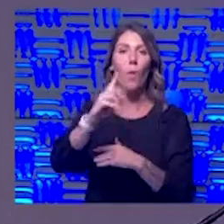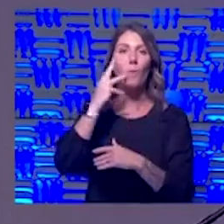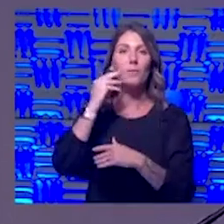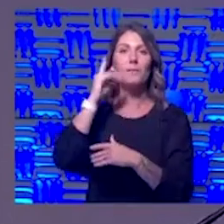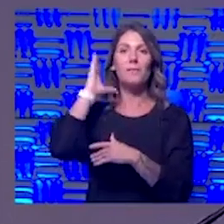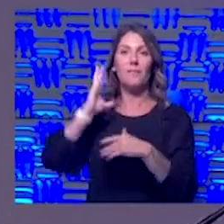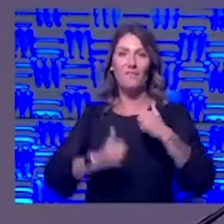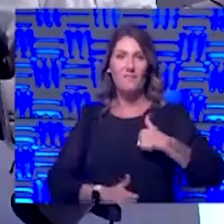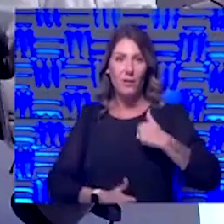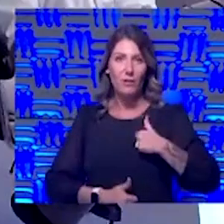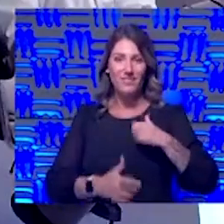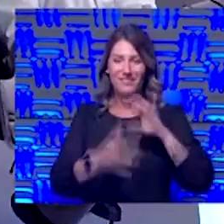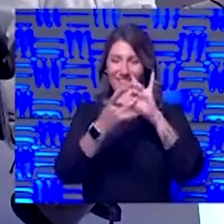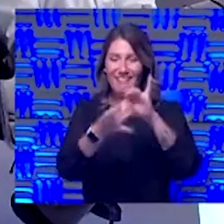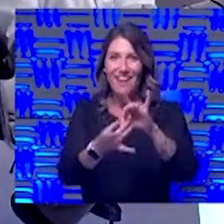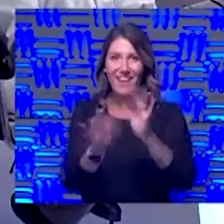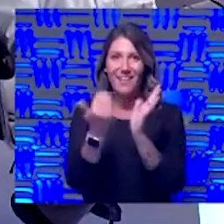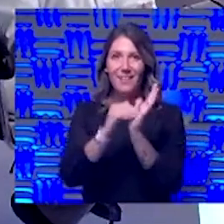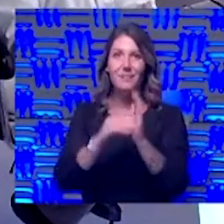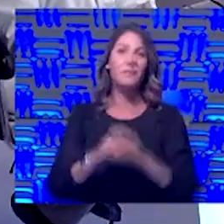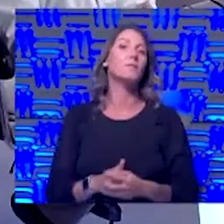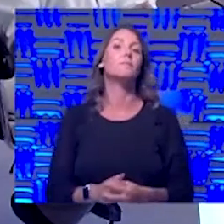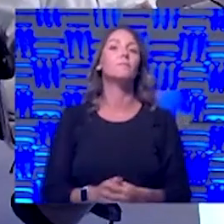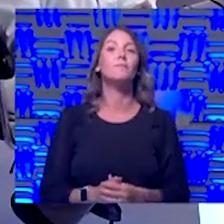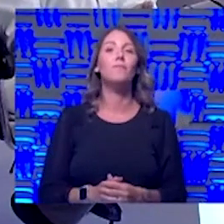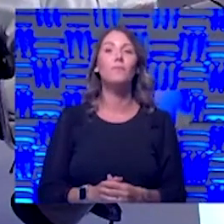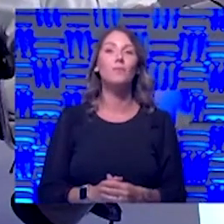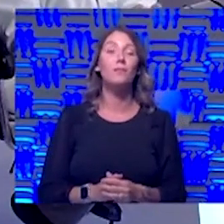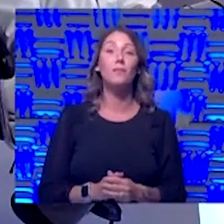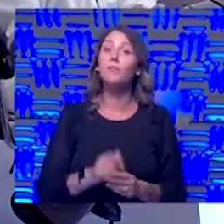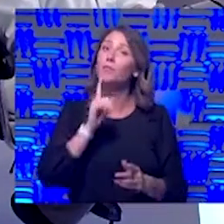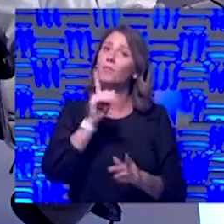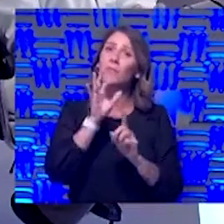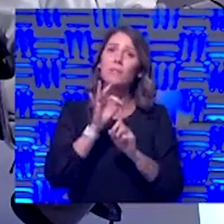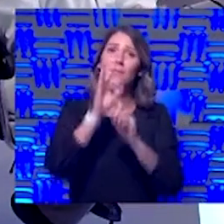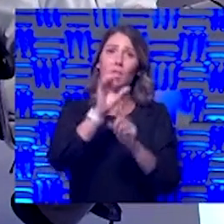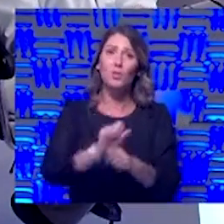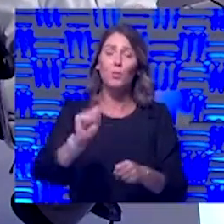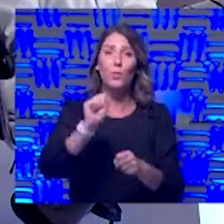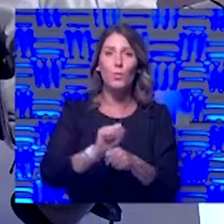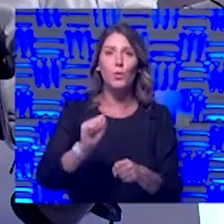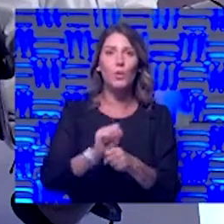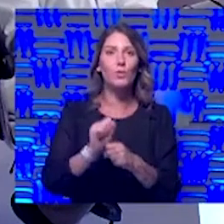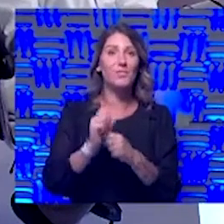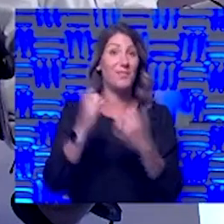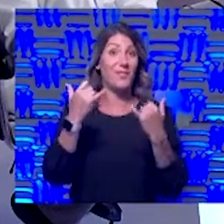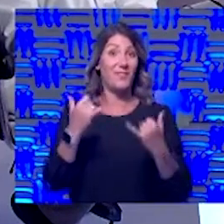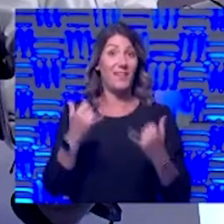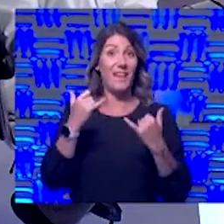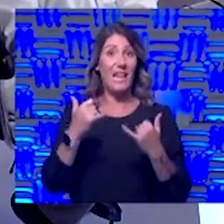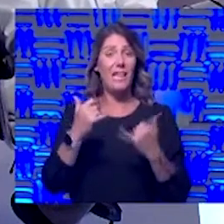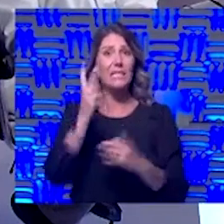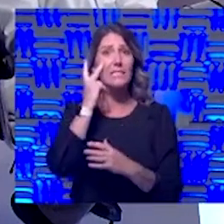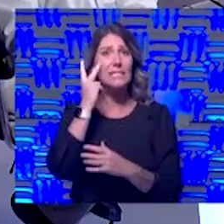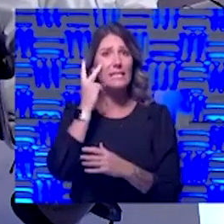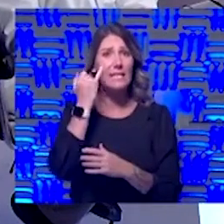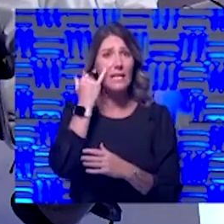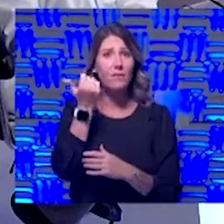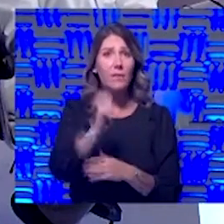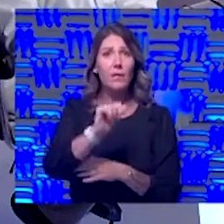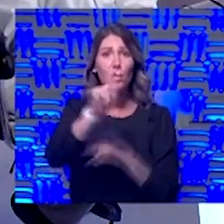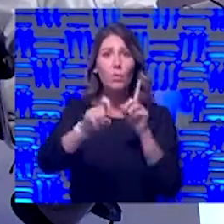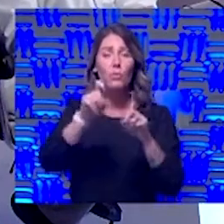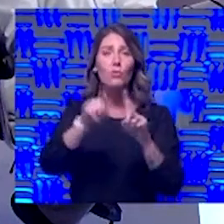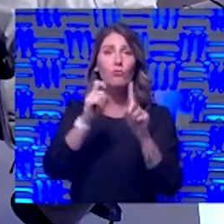to reconnect. Yeah, that's that. You guys, this is special work. So let's turn and first see if there's questions from media this